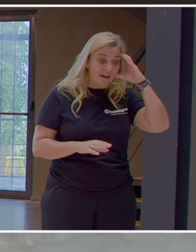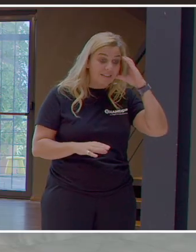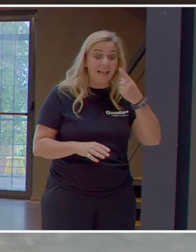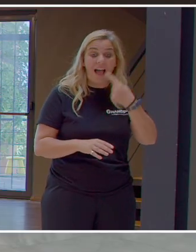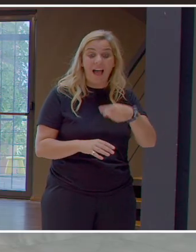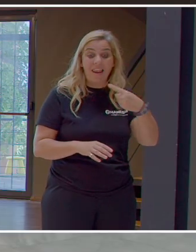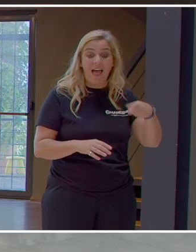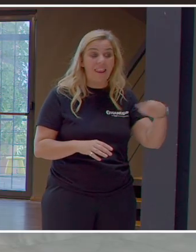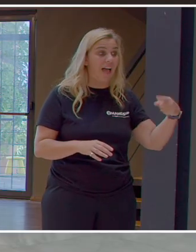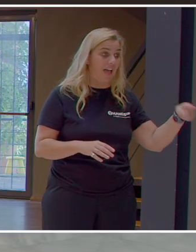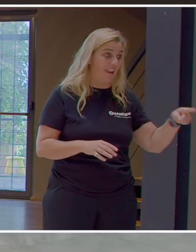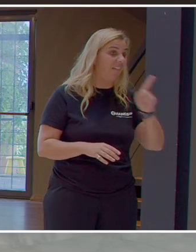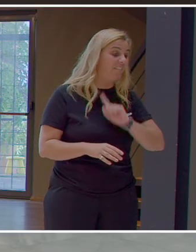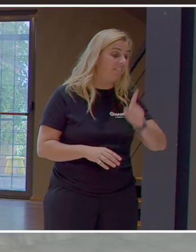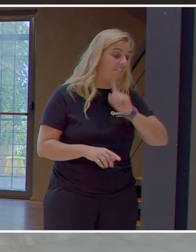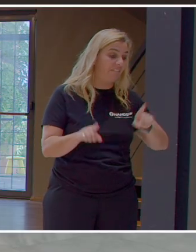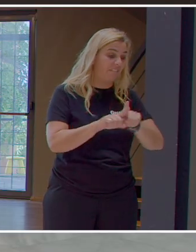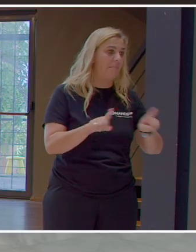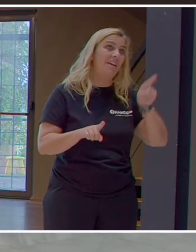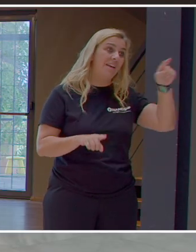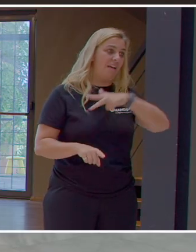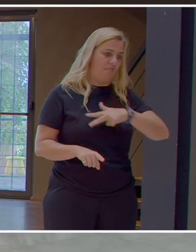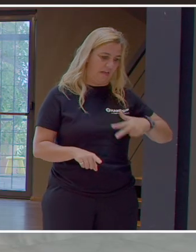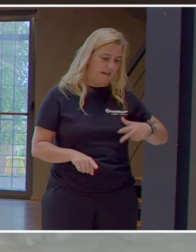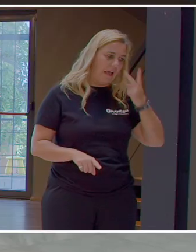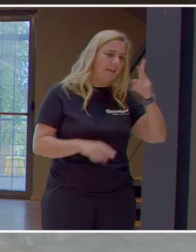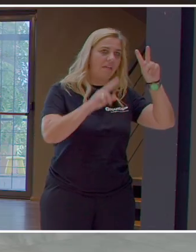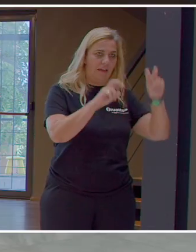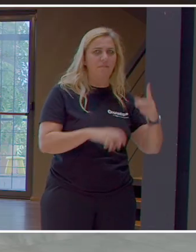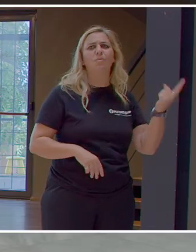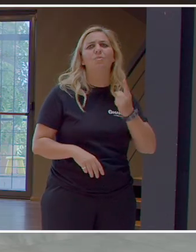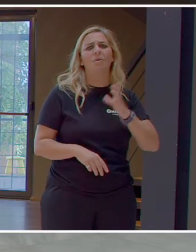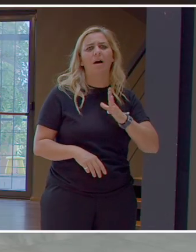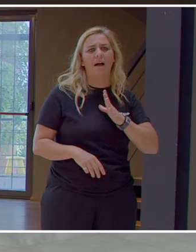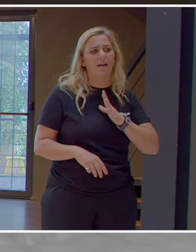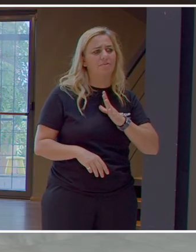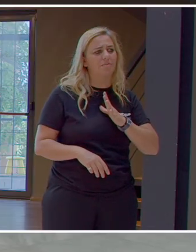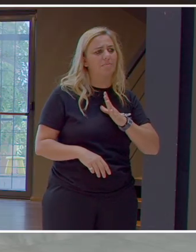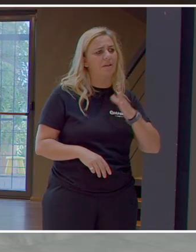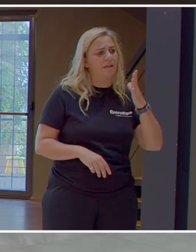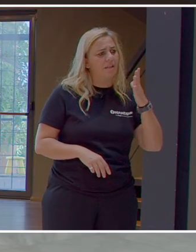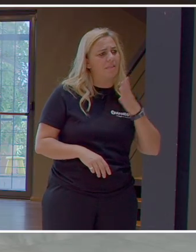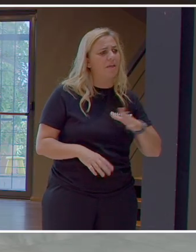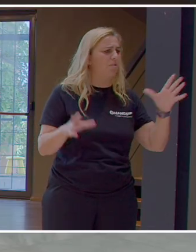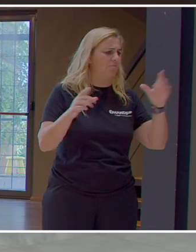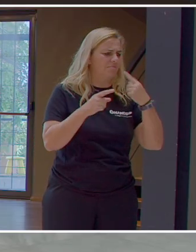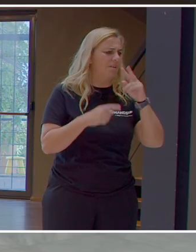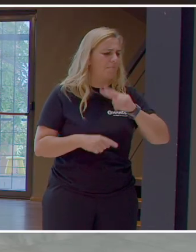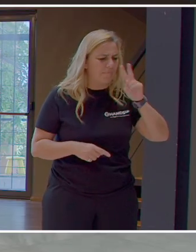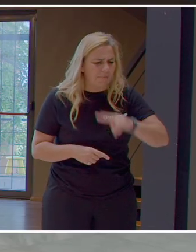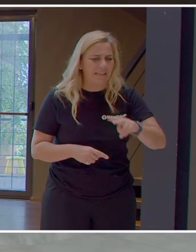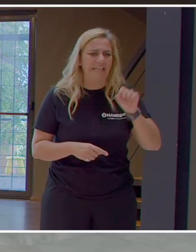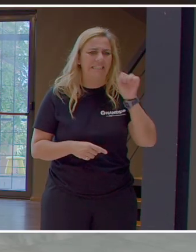I think most of the people in Denmark, at least I've read a study, they're always picking the squash, bell pepper,